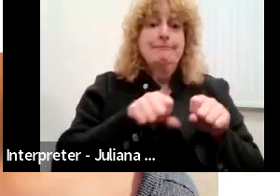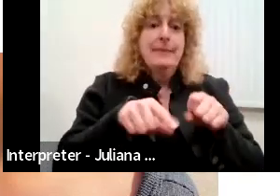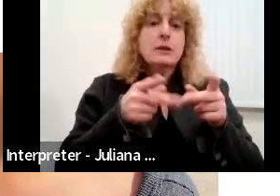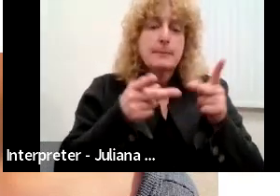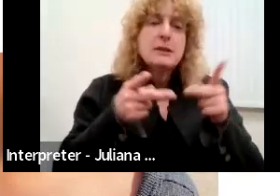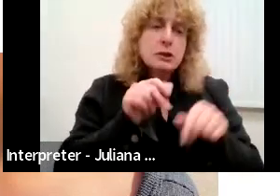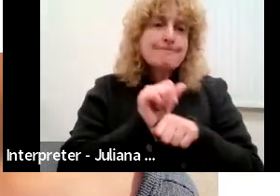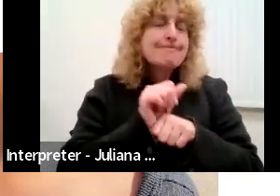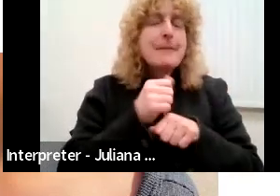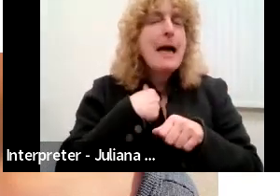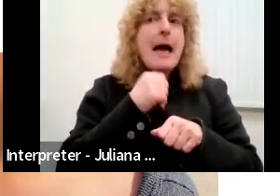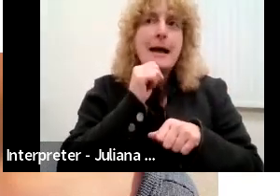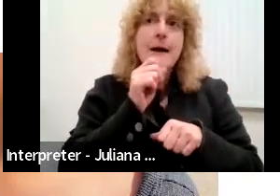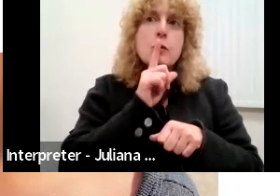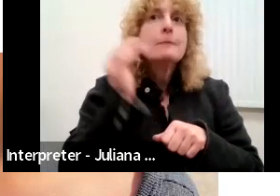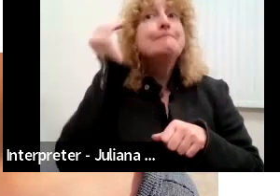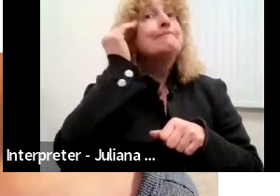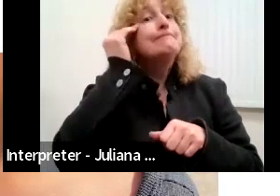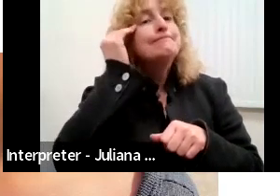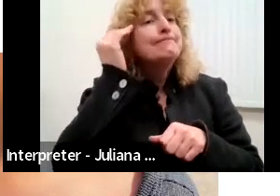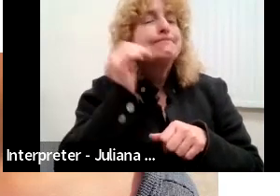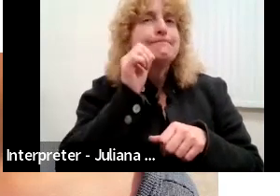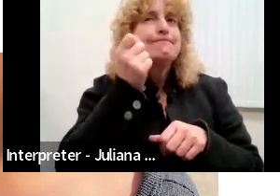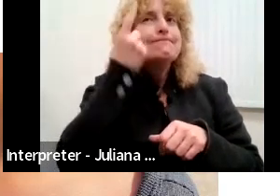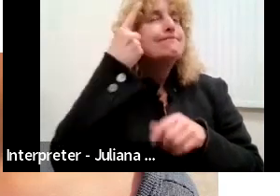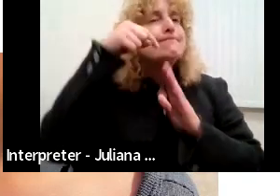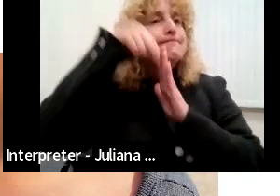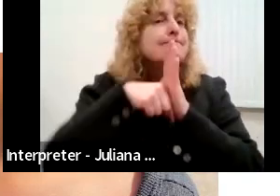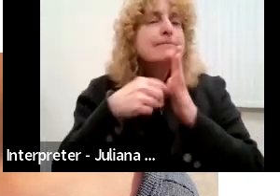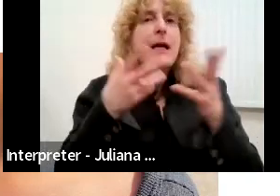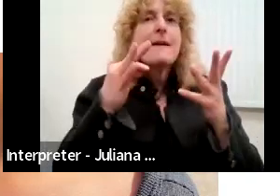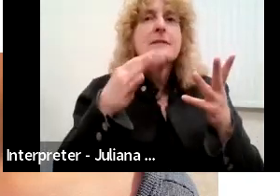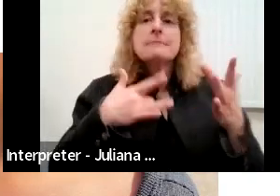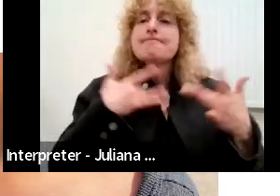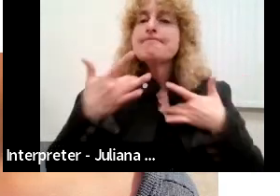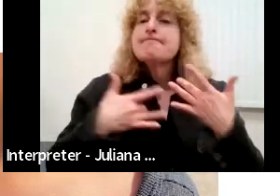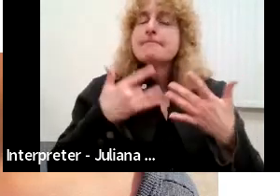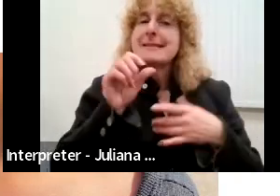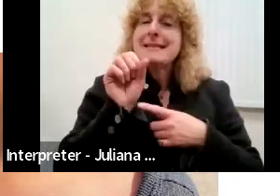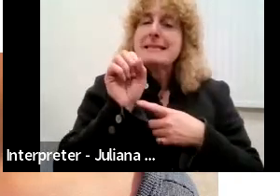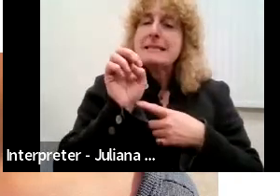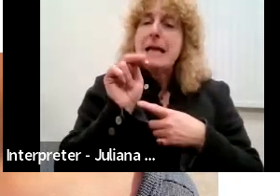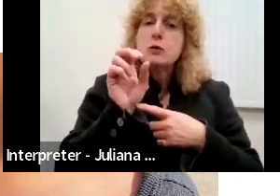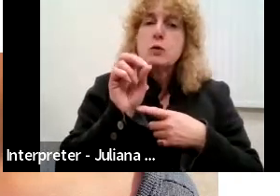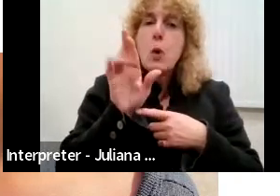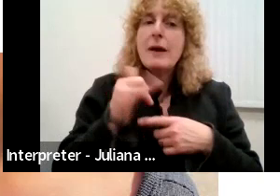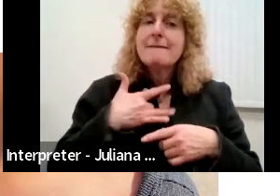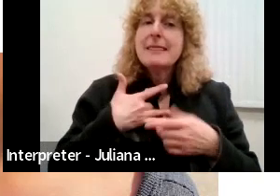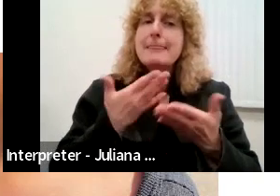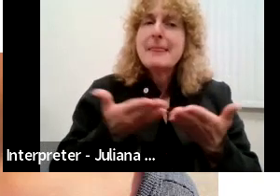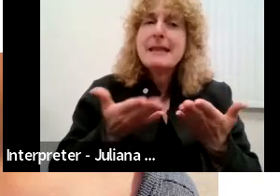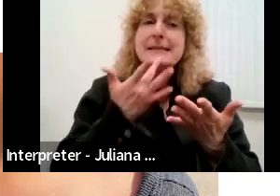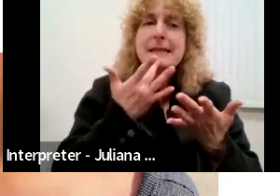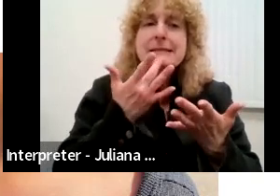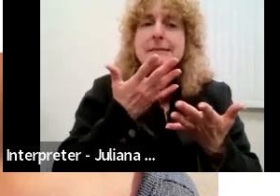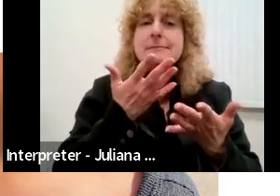wasn't I really didn't understand a lot of like the sensory stuff yet. And then his teacher was like, I